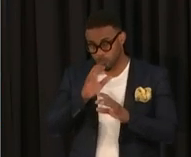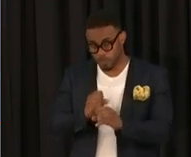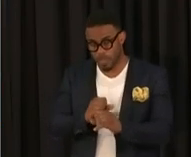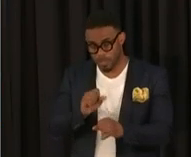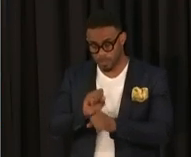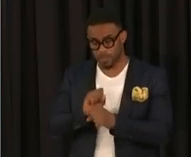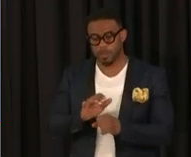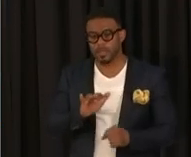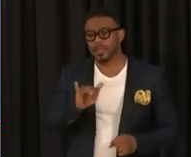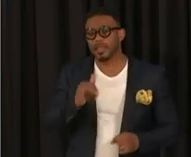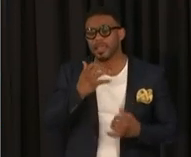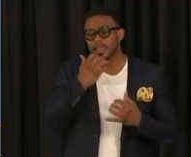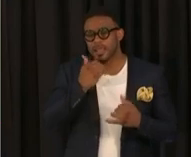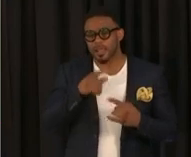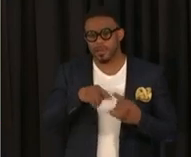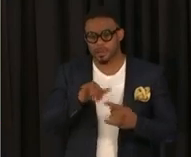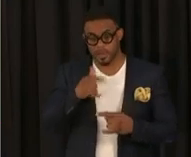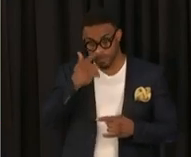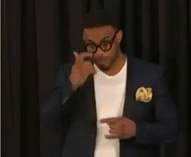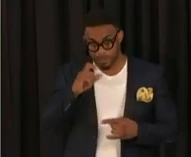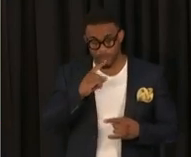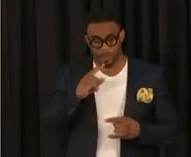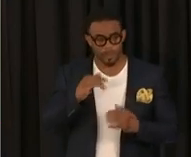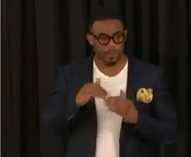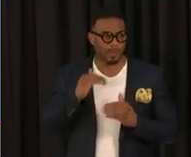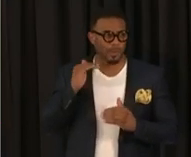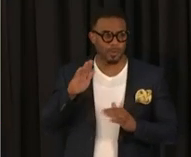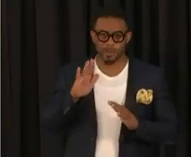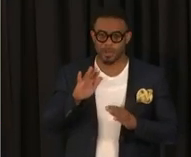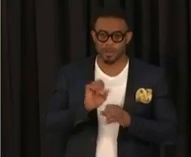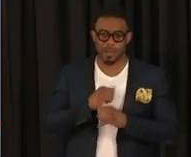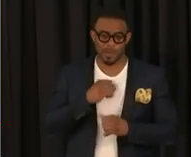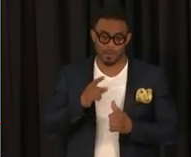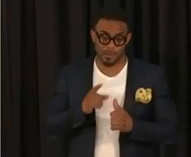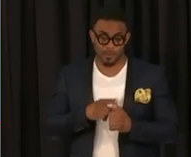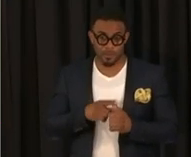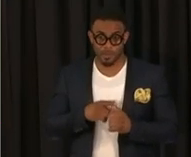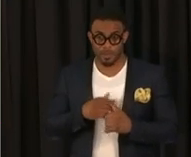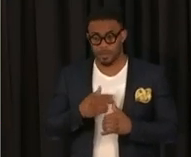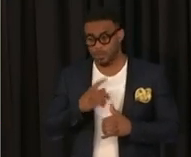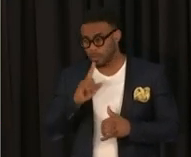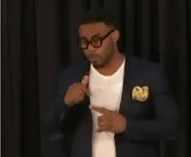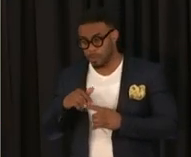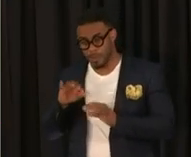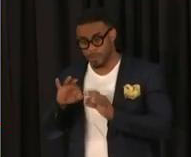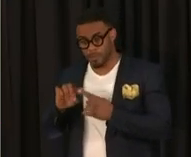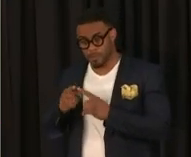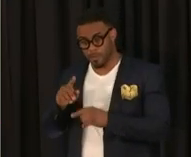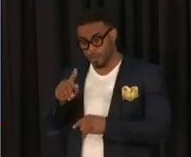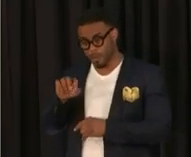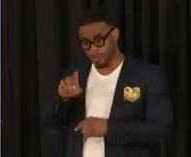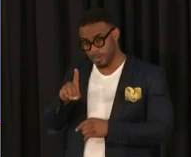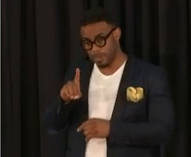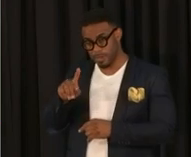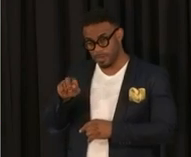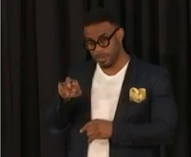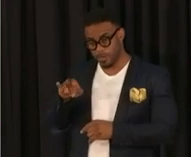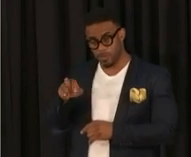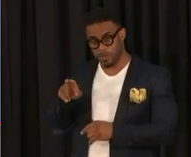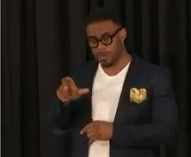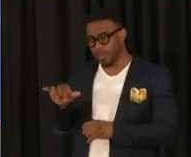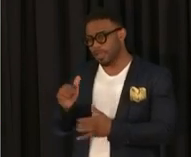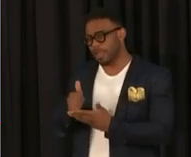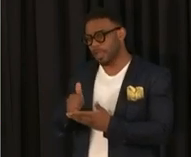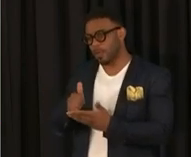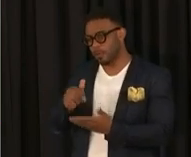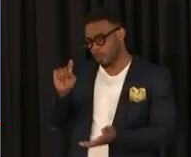attract employees that care about that because they are great employees. I first defer to my friend Ted Trebue, where